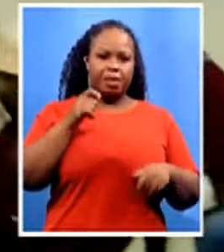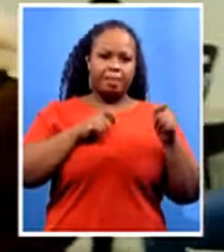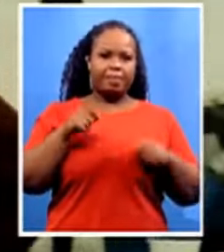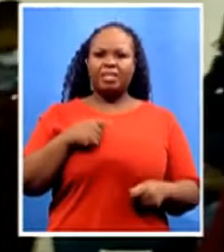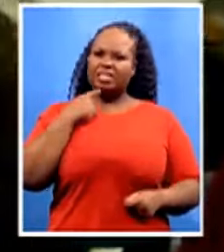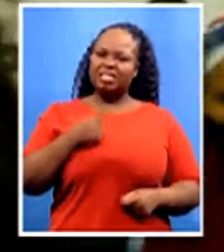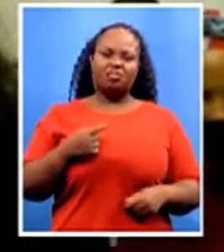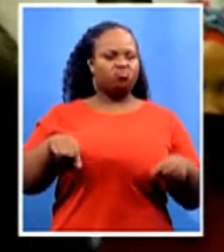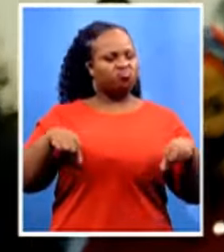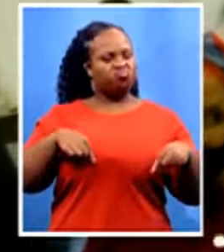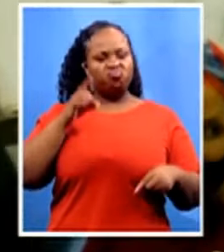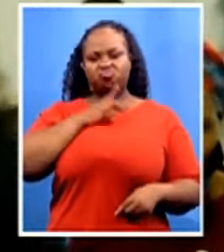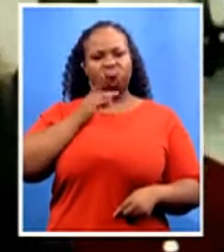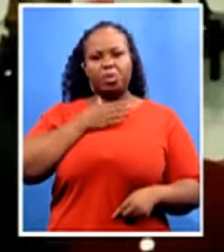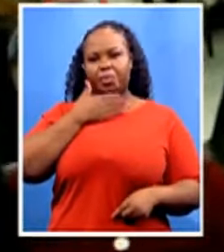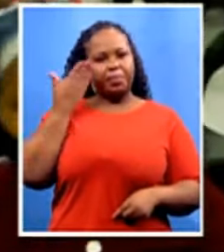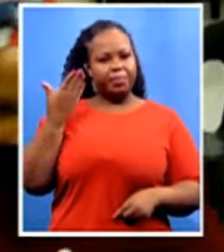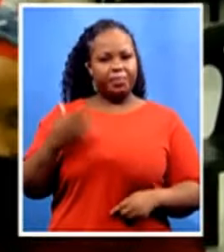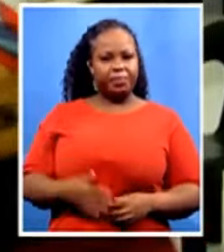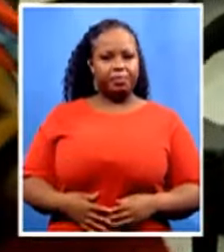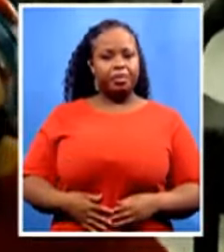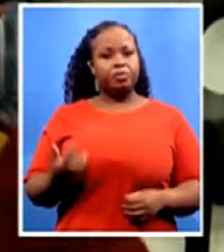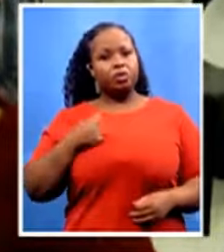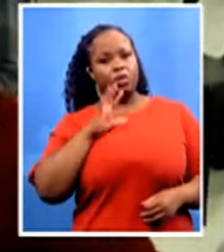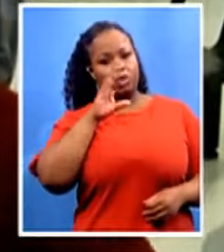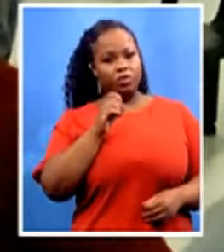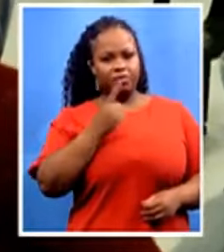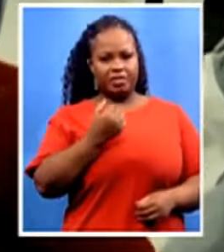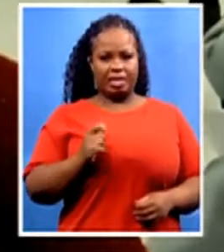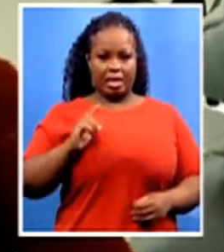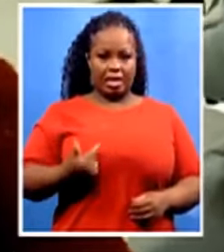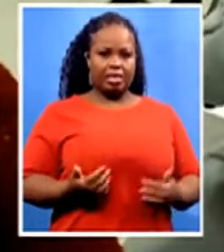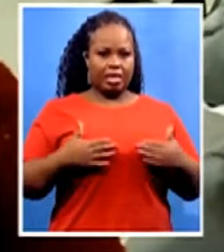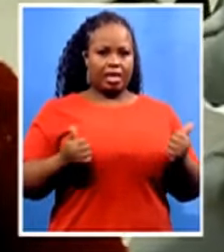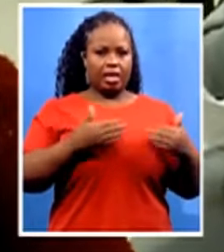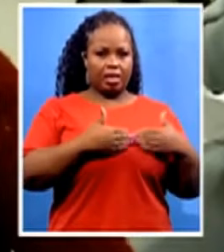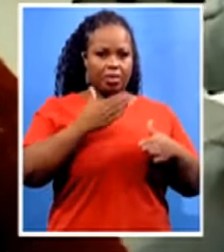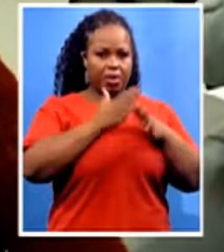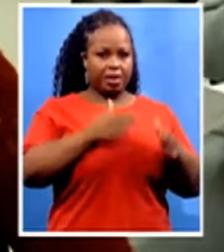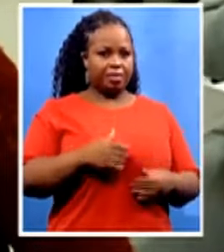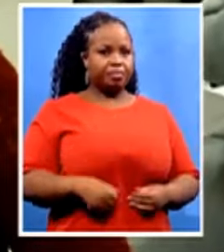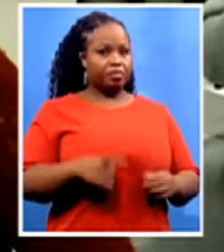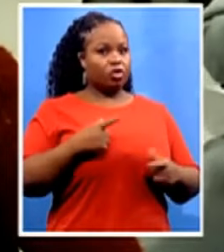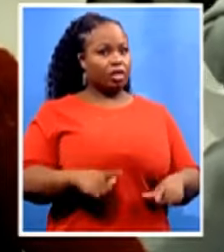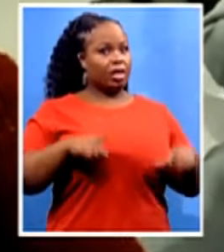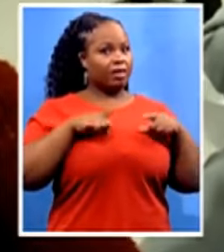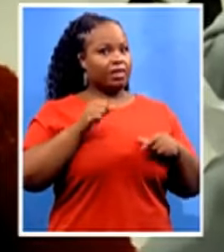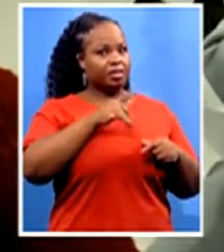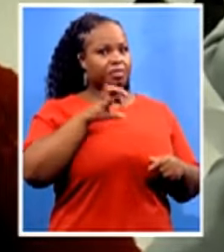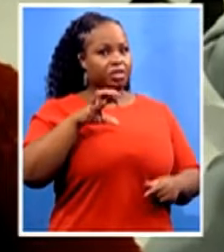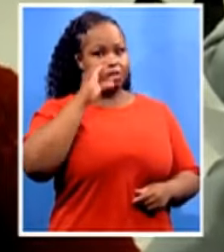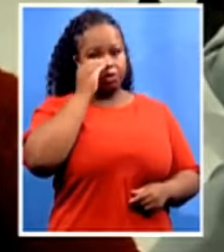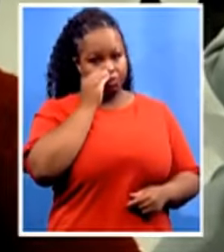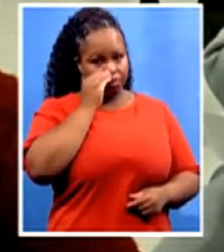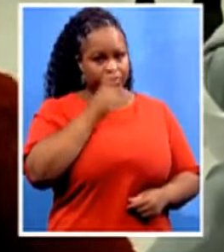scary at all. I'm just going to ask one of these ladies. Maybe she's a healthcare worker. Hello, ma'am. You're live on SABC News. You've just been vaccinated. How